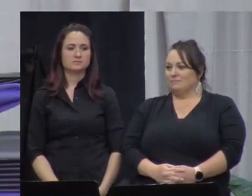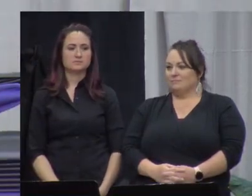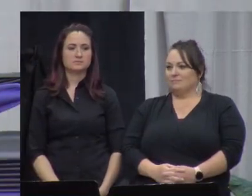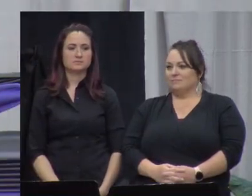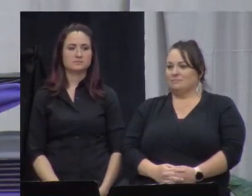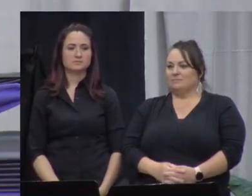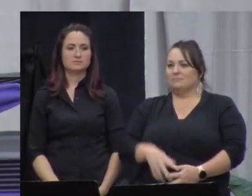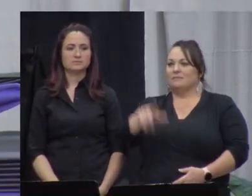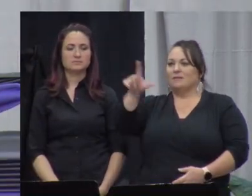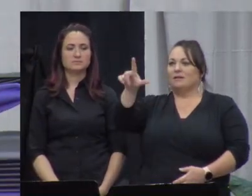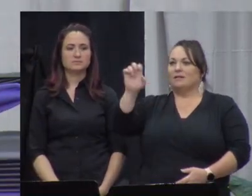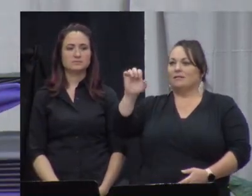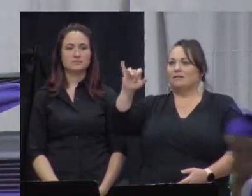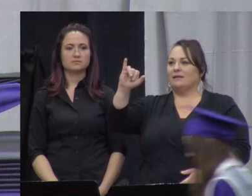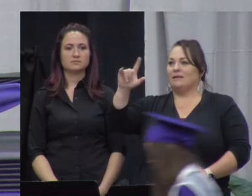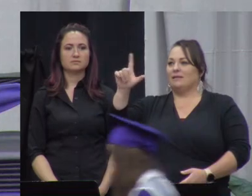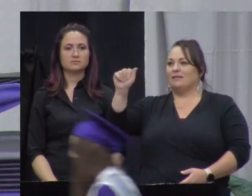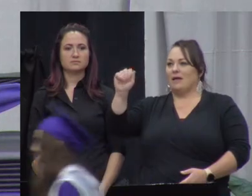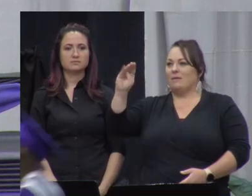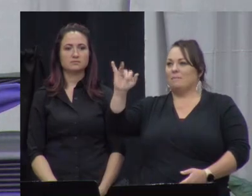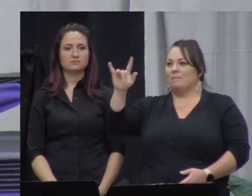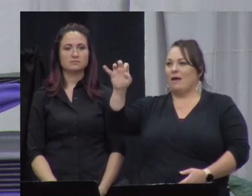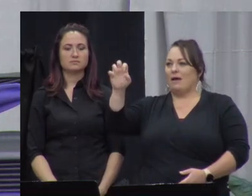Leila Miles.